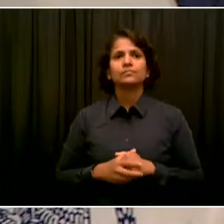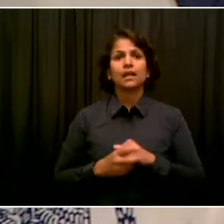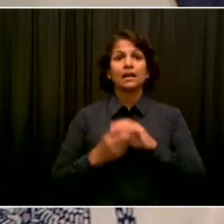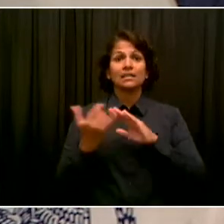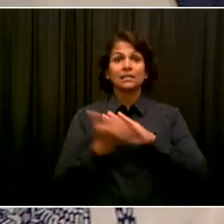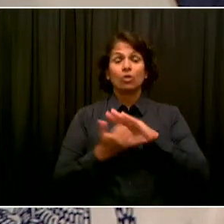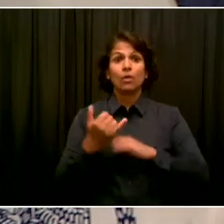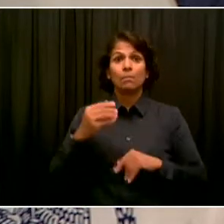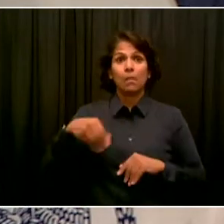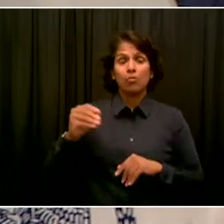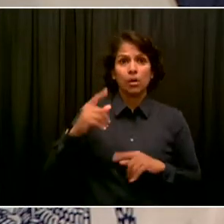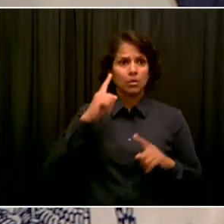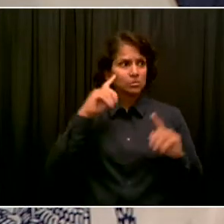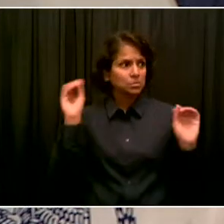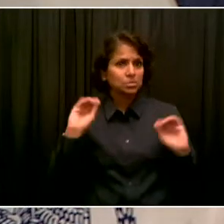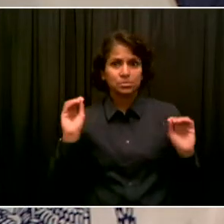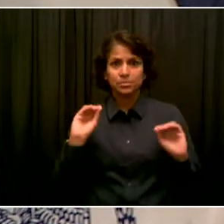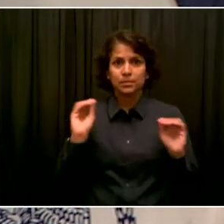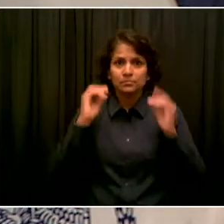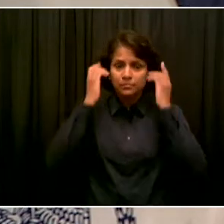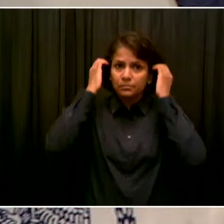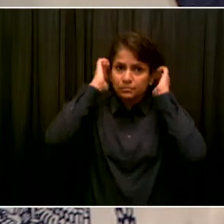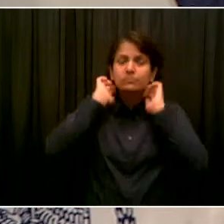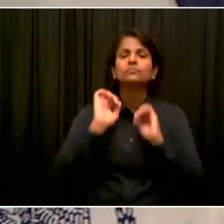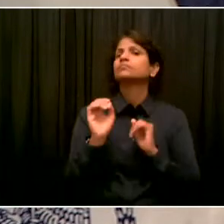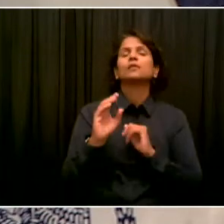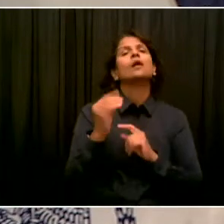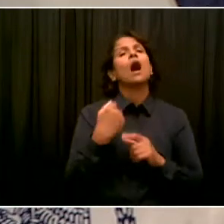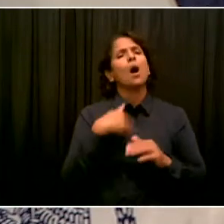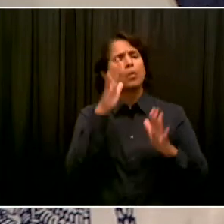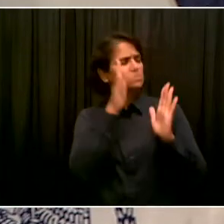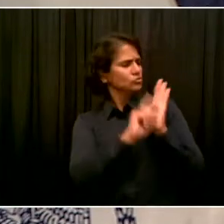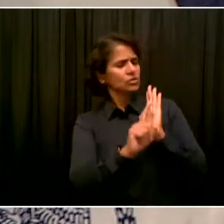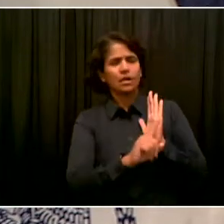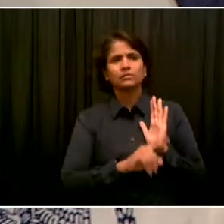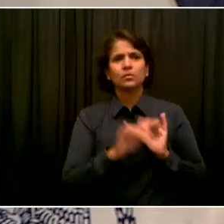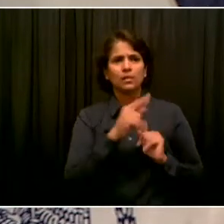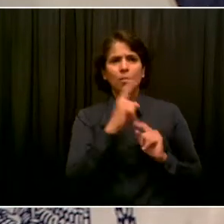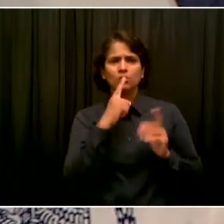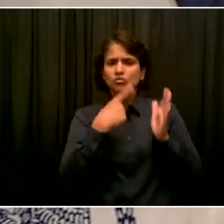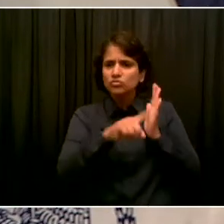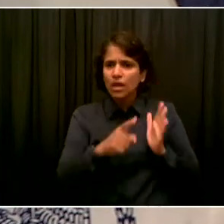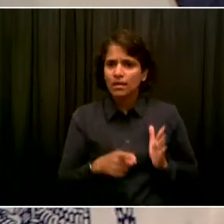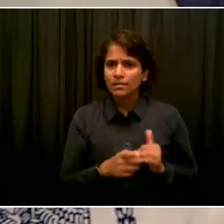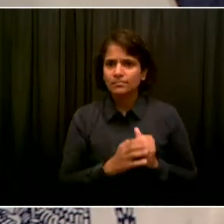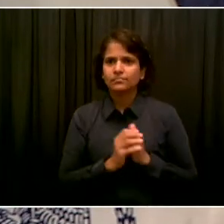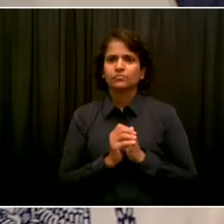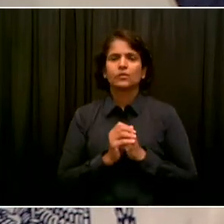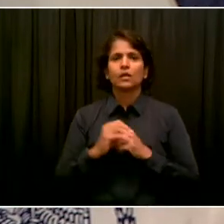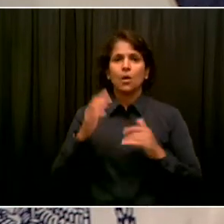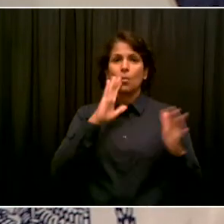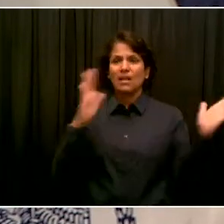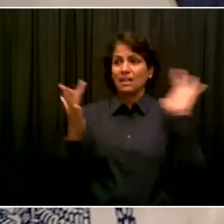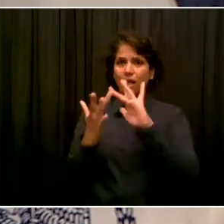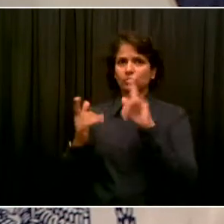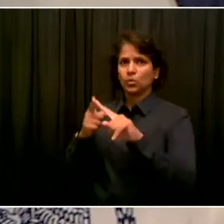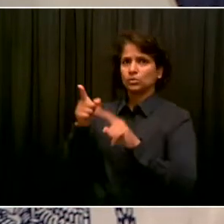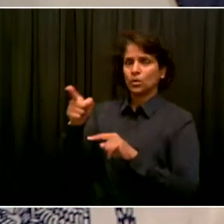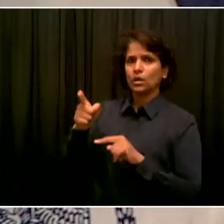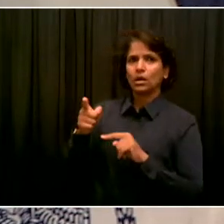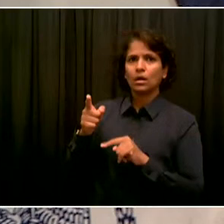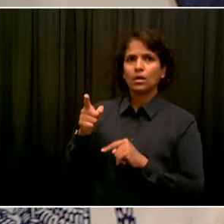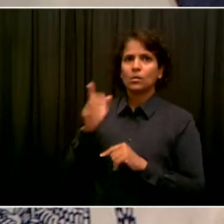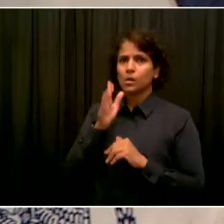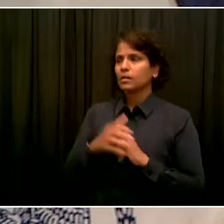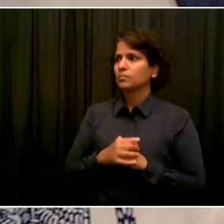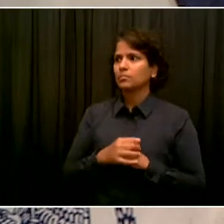a specific problem. Let me find out what's going on. We'll get you an update in the course of the day, but any specifics you